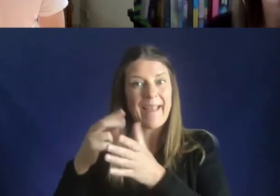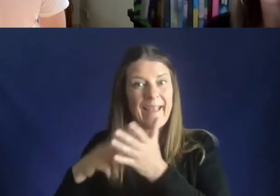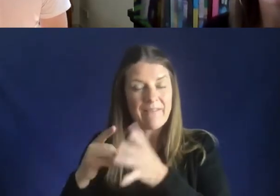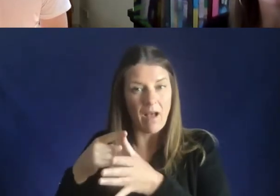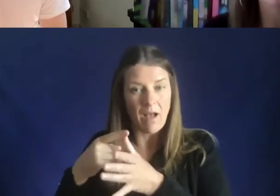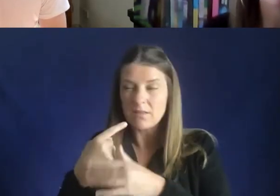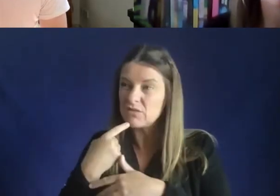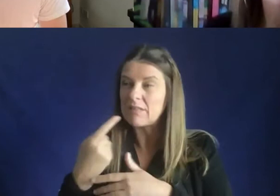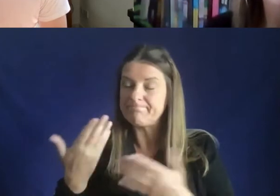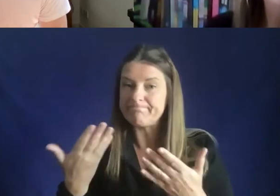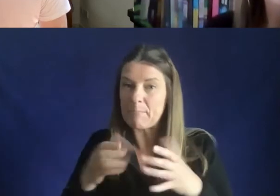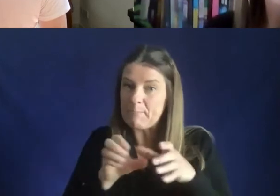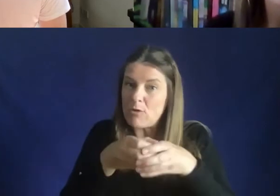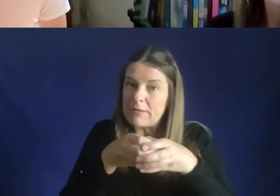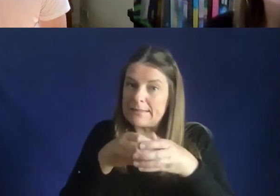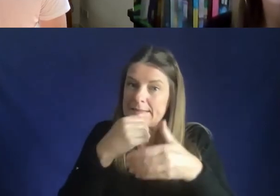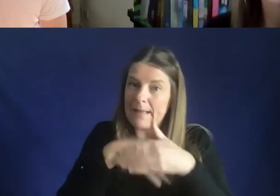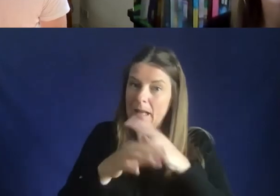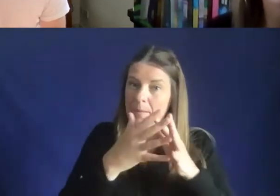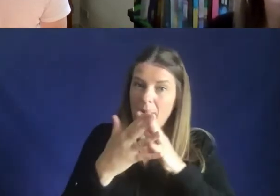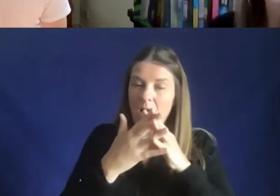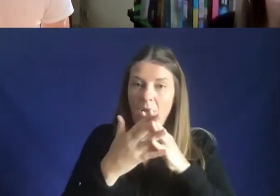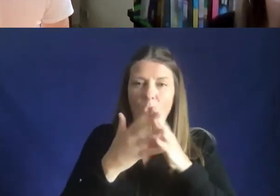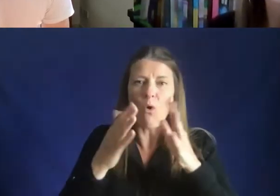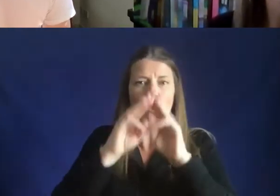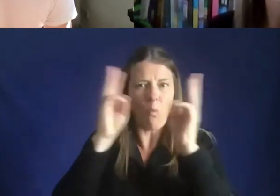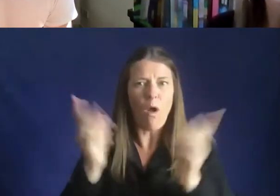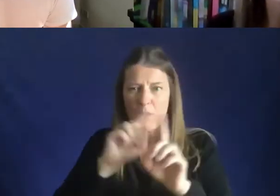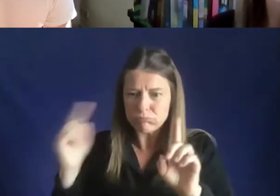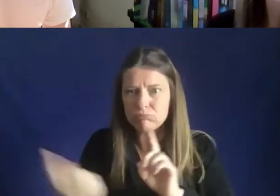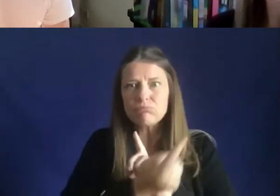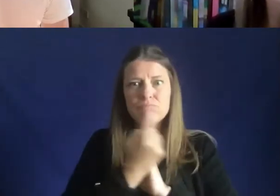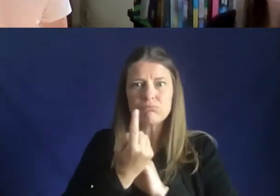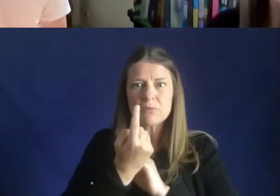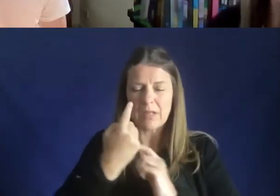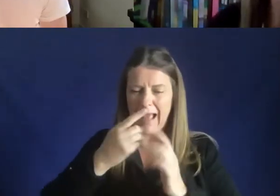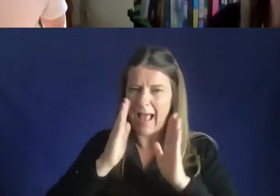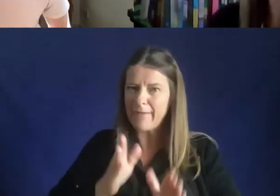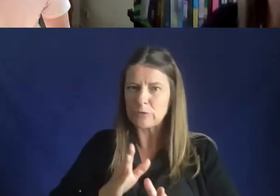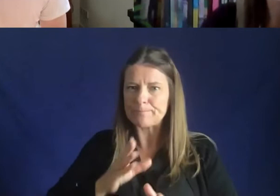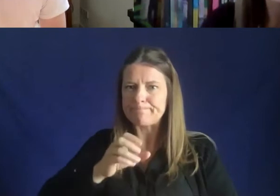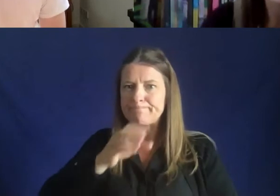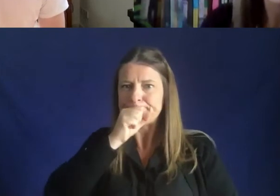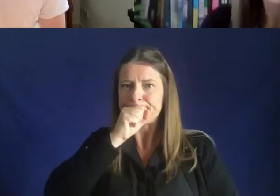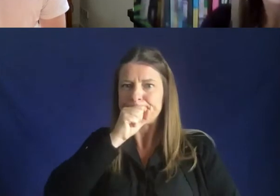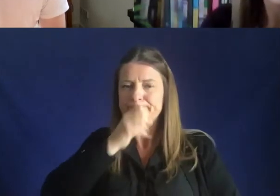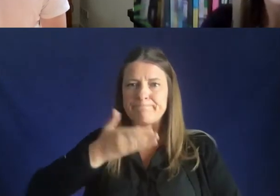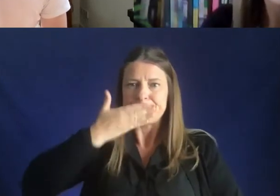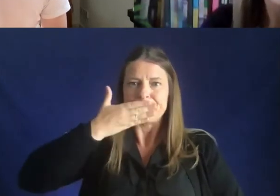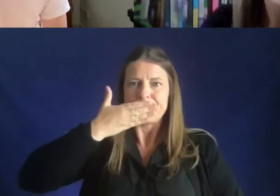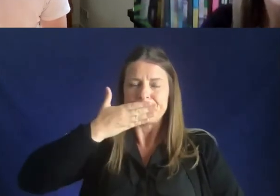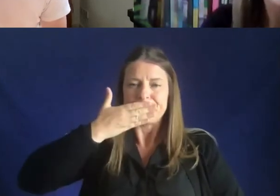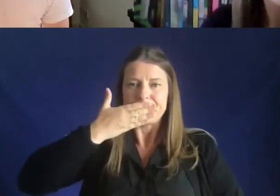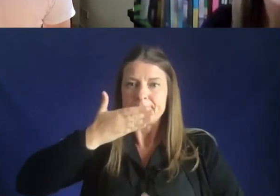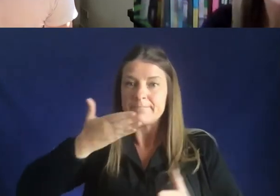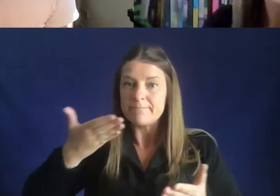minorities in America and all over the world have been silenced for so long, and there's no point in it anymore. And so you might as well expose it. And